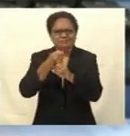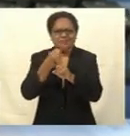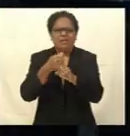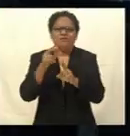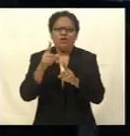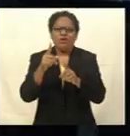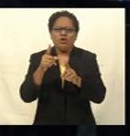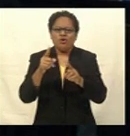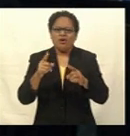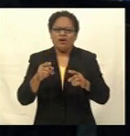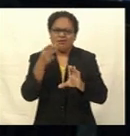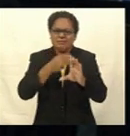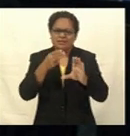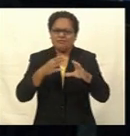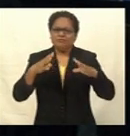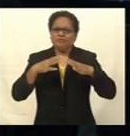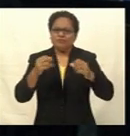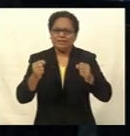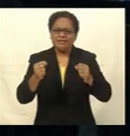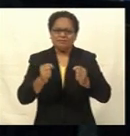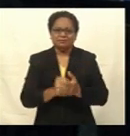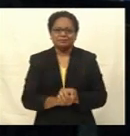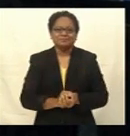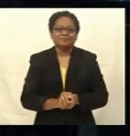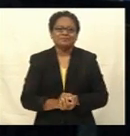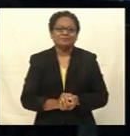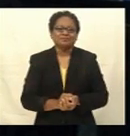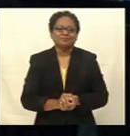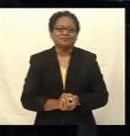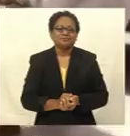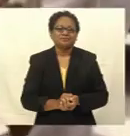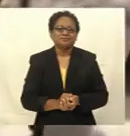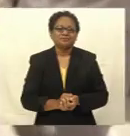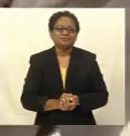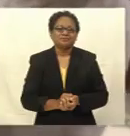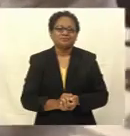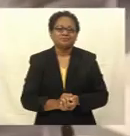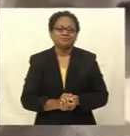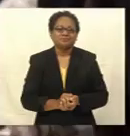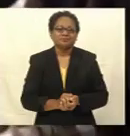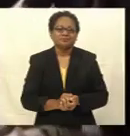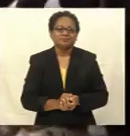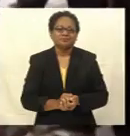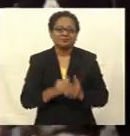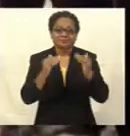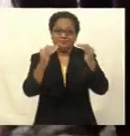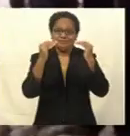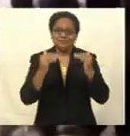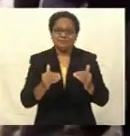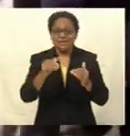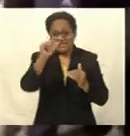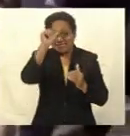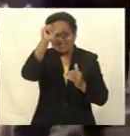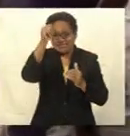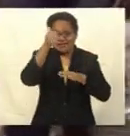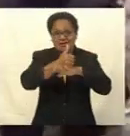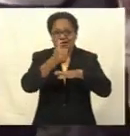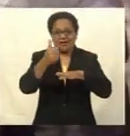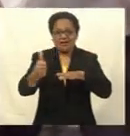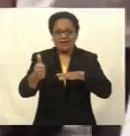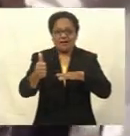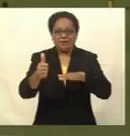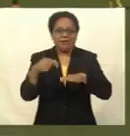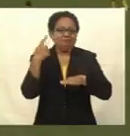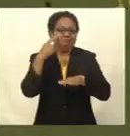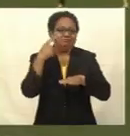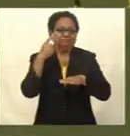the state of press freedom worldwide. Lena Rees, FBC News. Still to come, India's government ignored variant